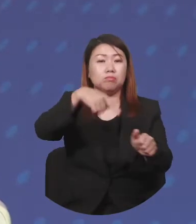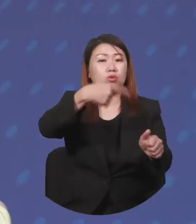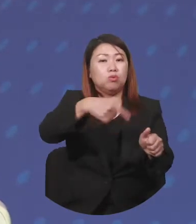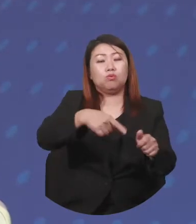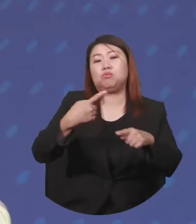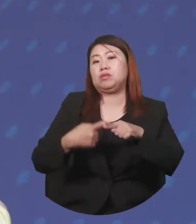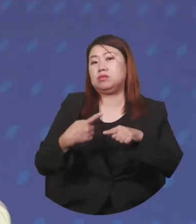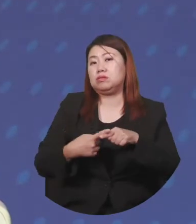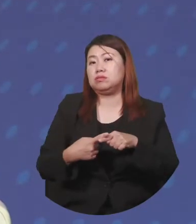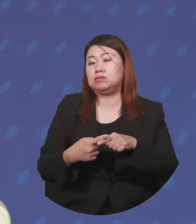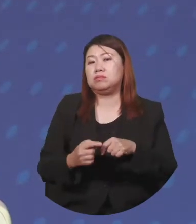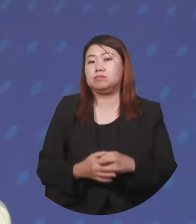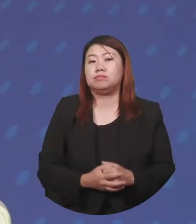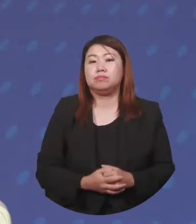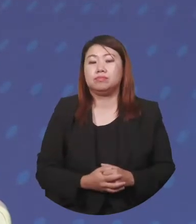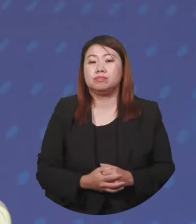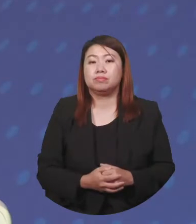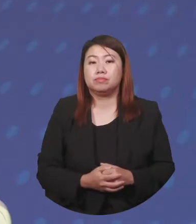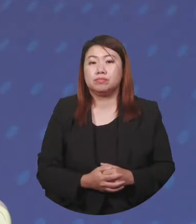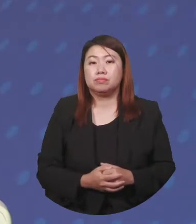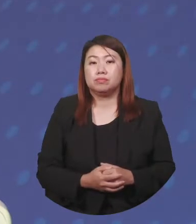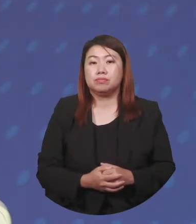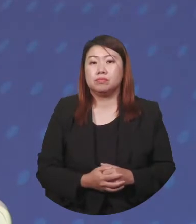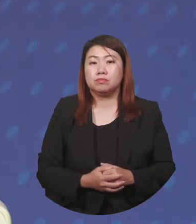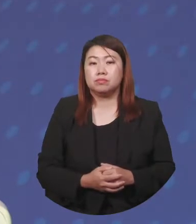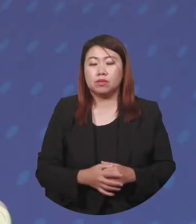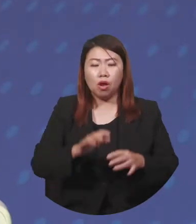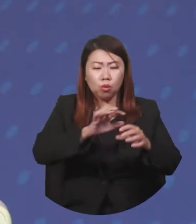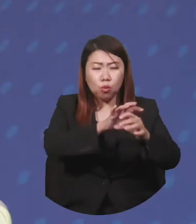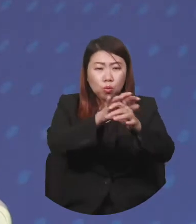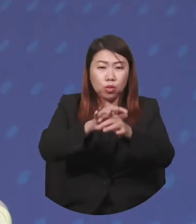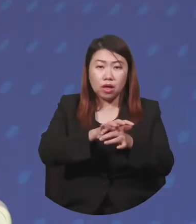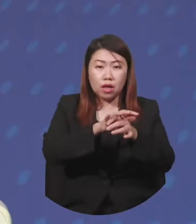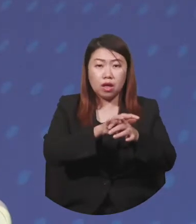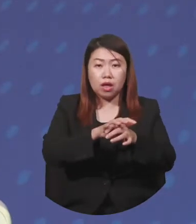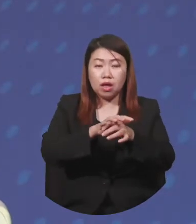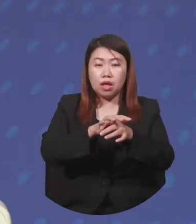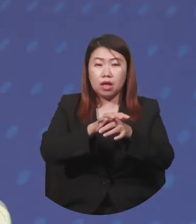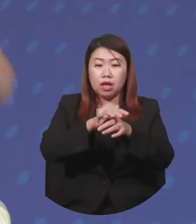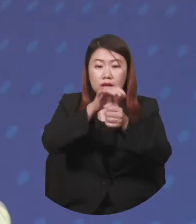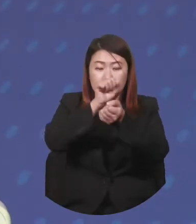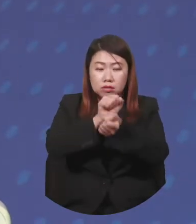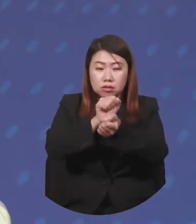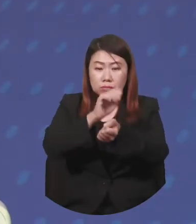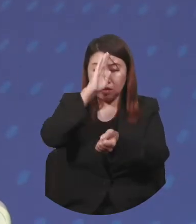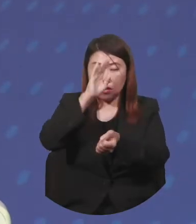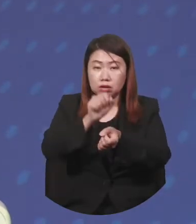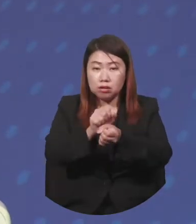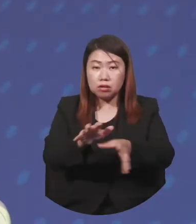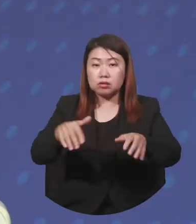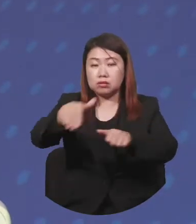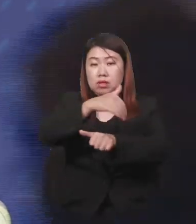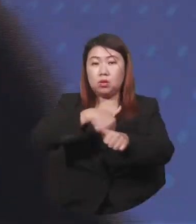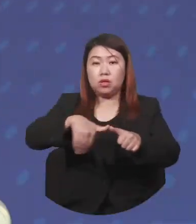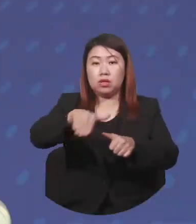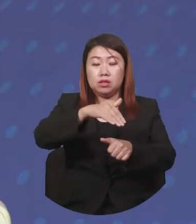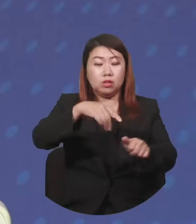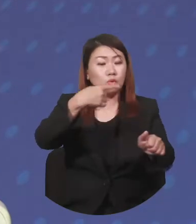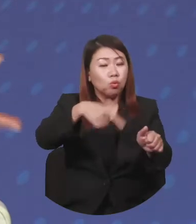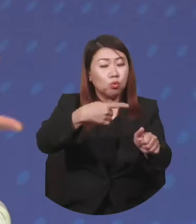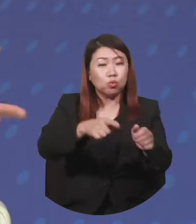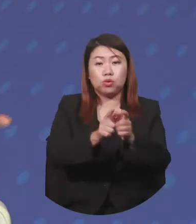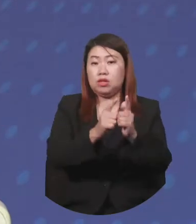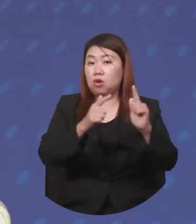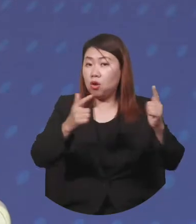And the pandemic's impact on key ingredients to development. We know the importance of education and